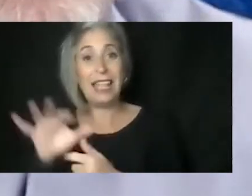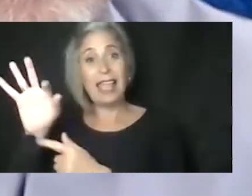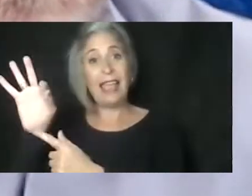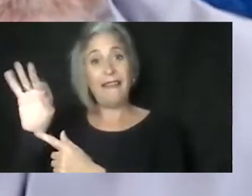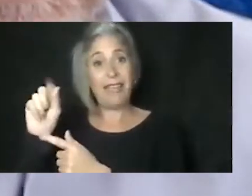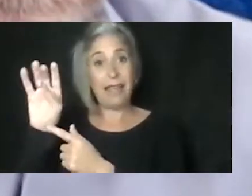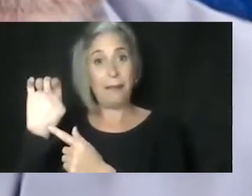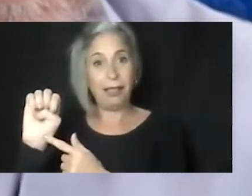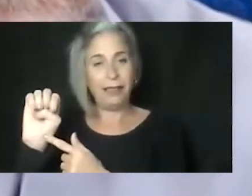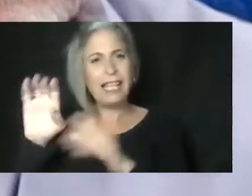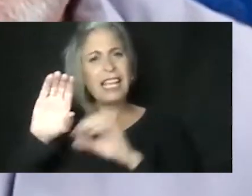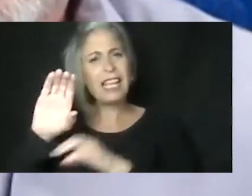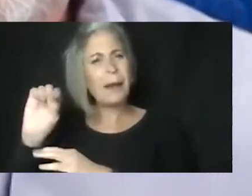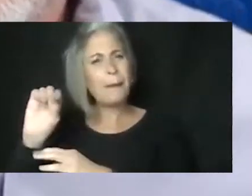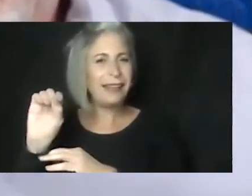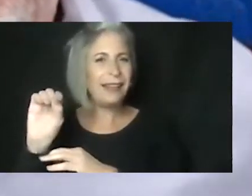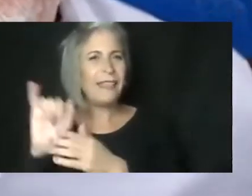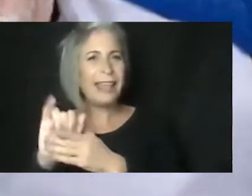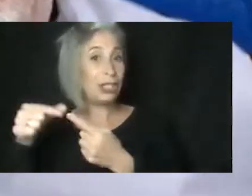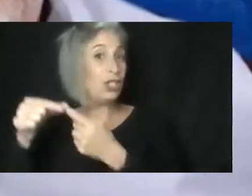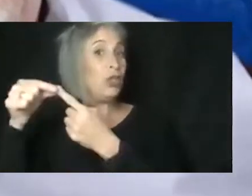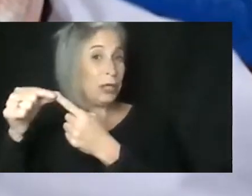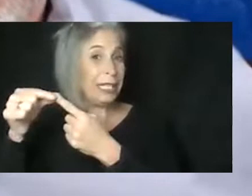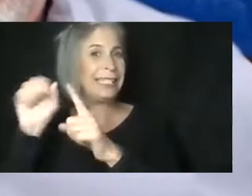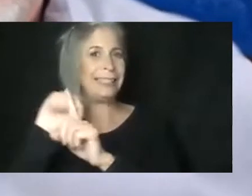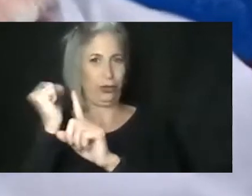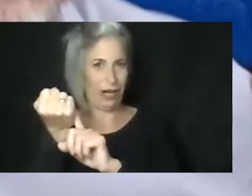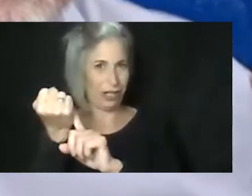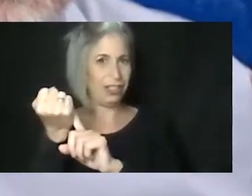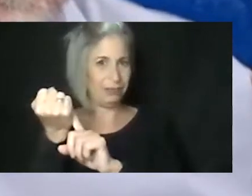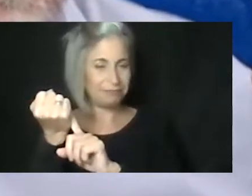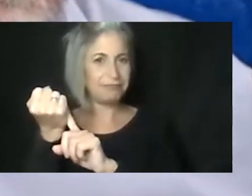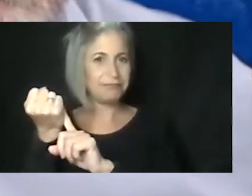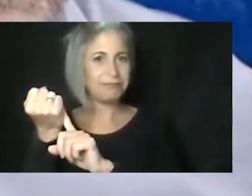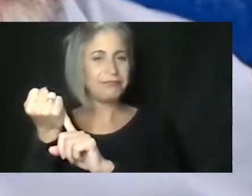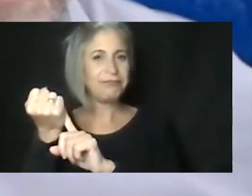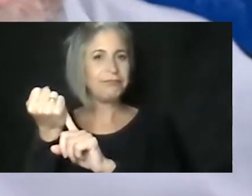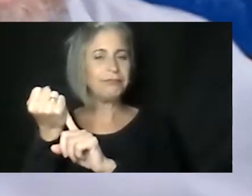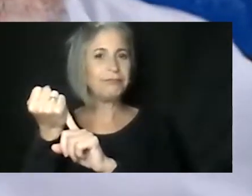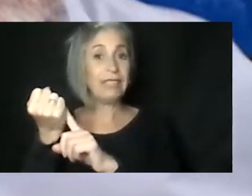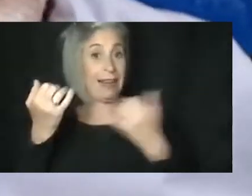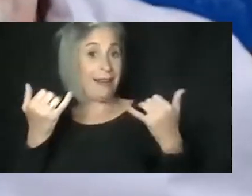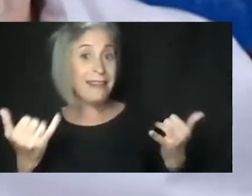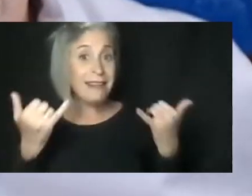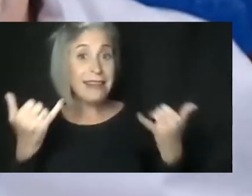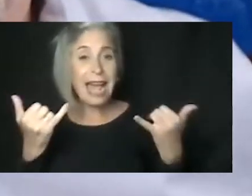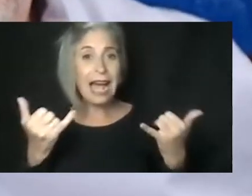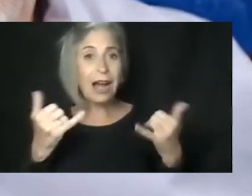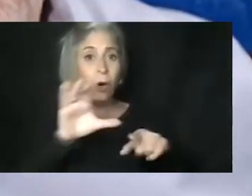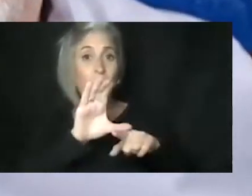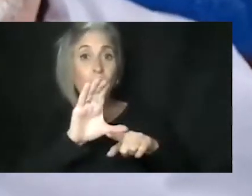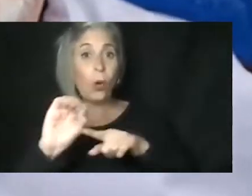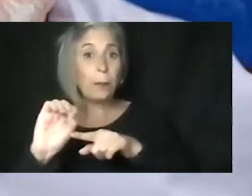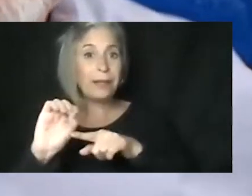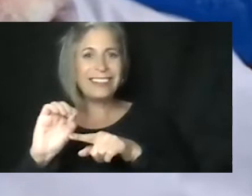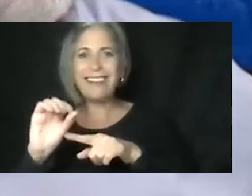Fable is a company that's kind of in a unique situation. So right now, corporations are really